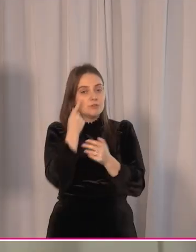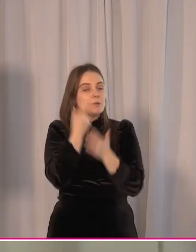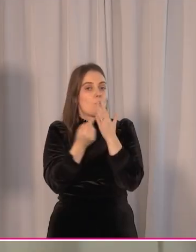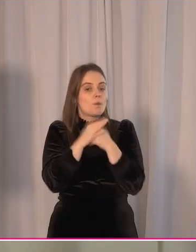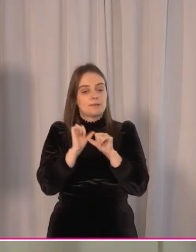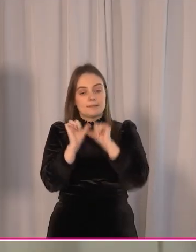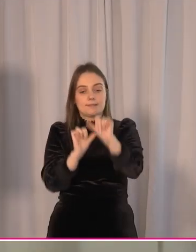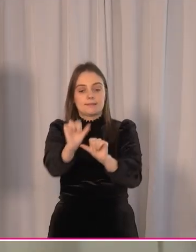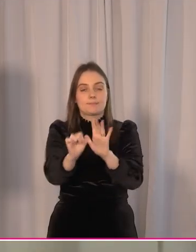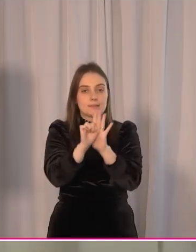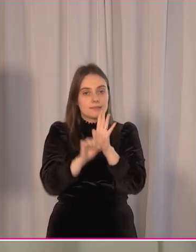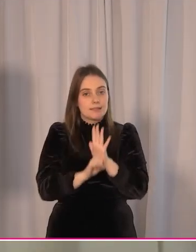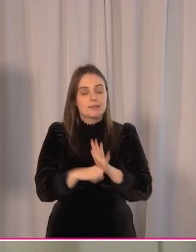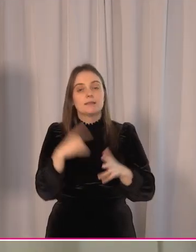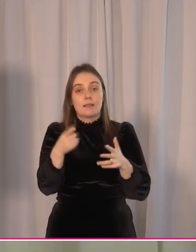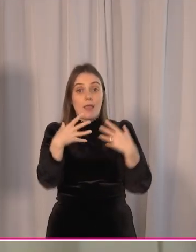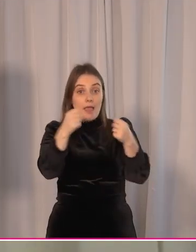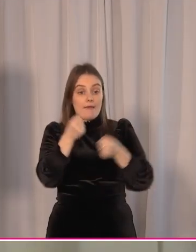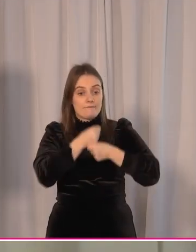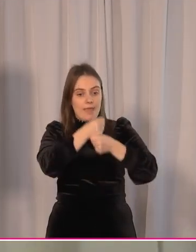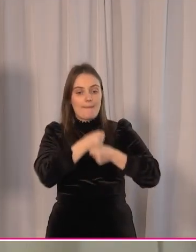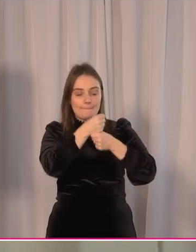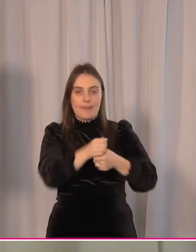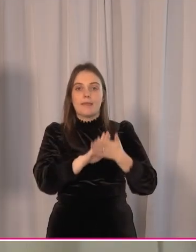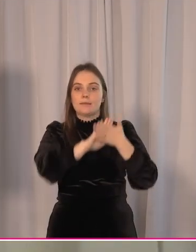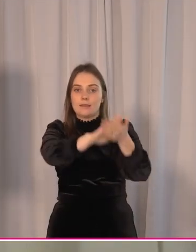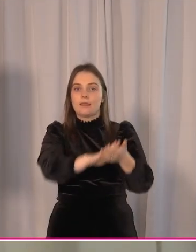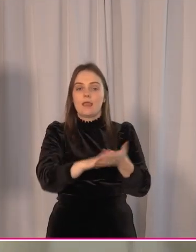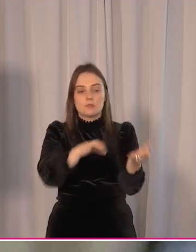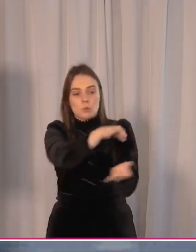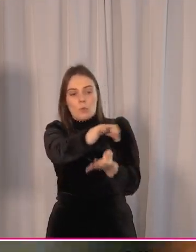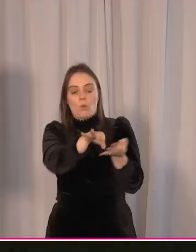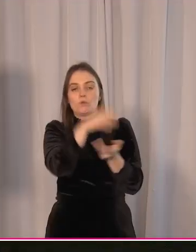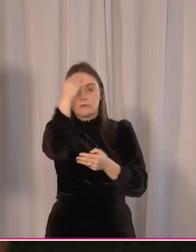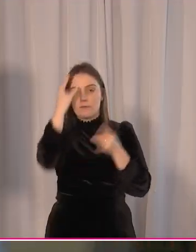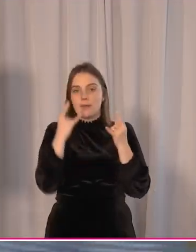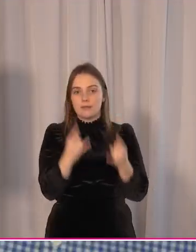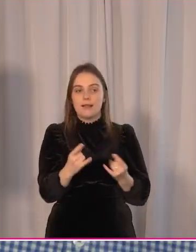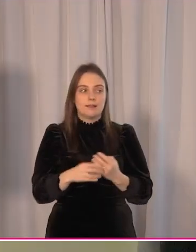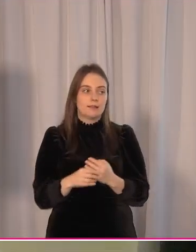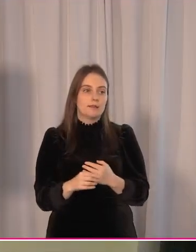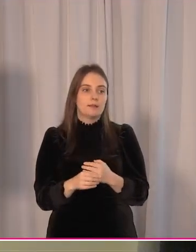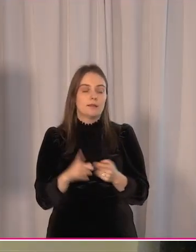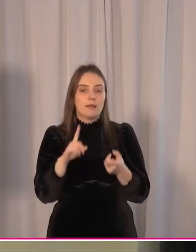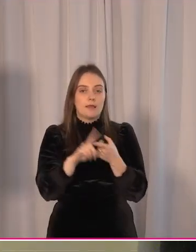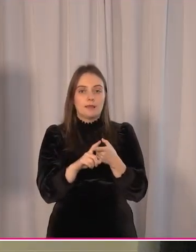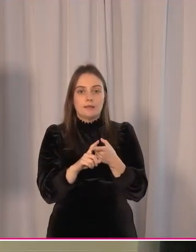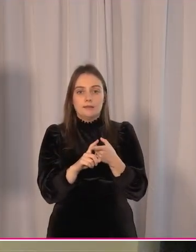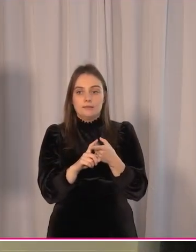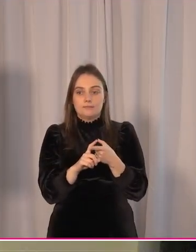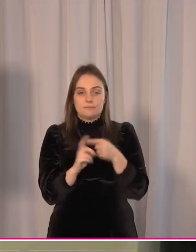and also they have a campaign against coercion in mental health. And also the